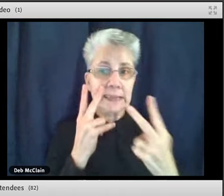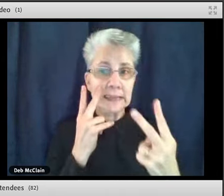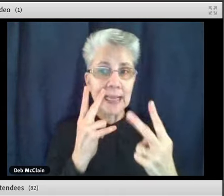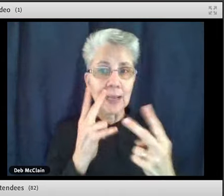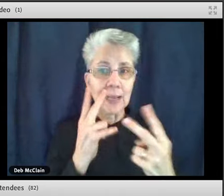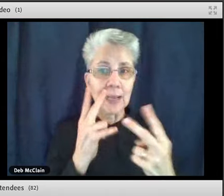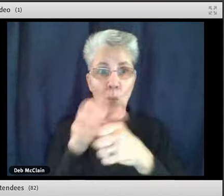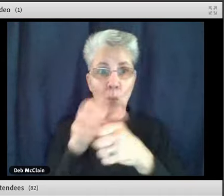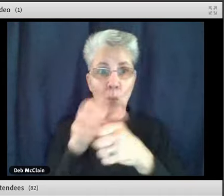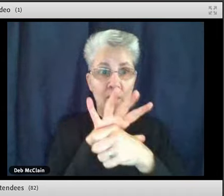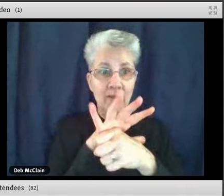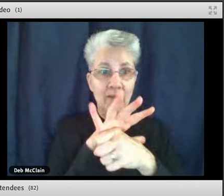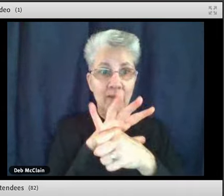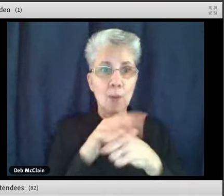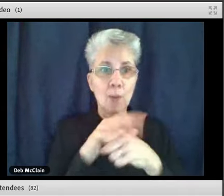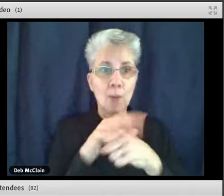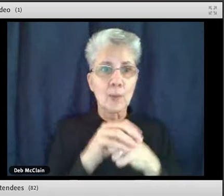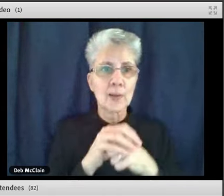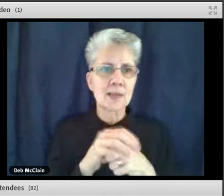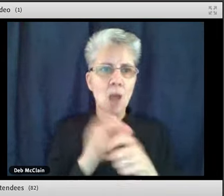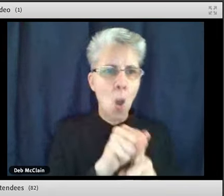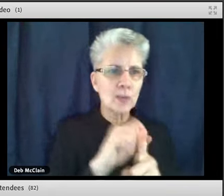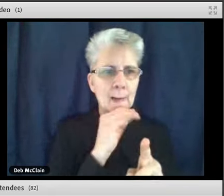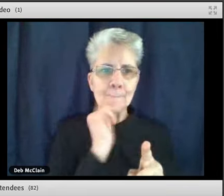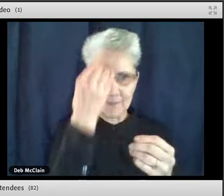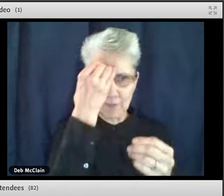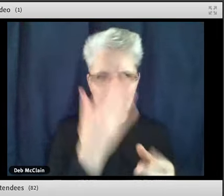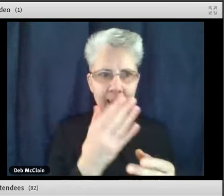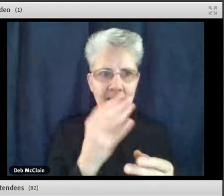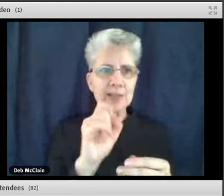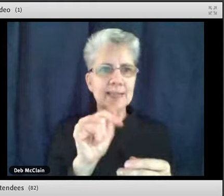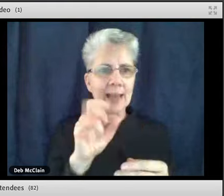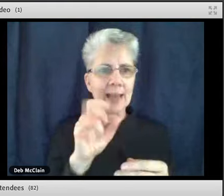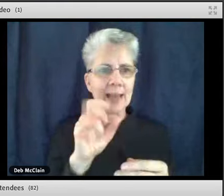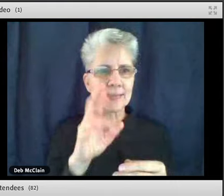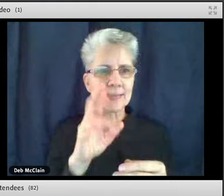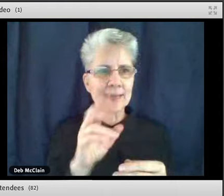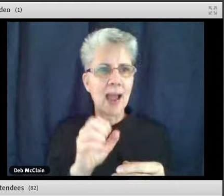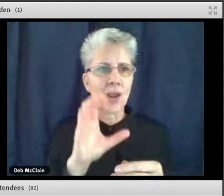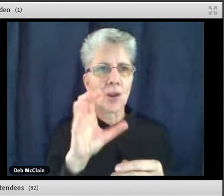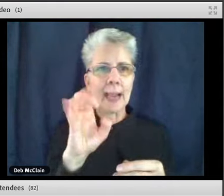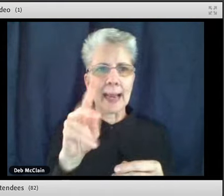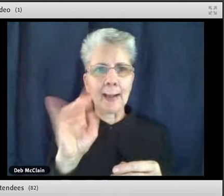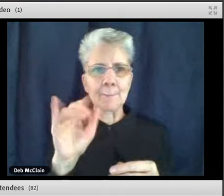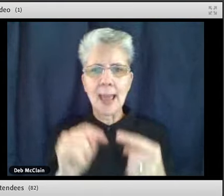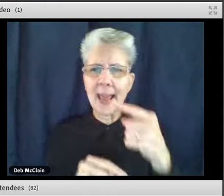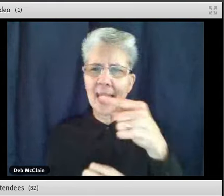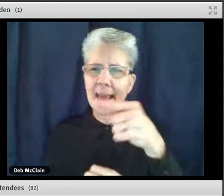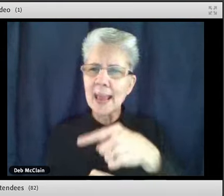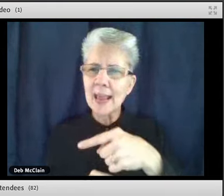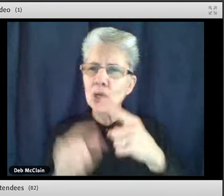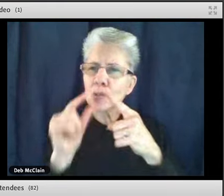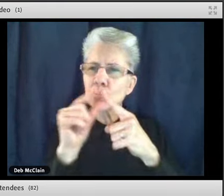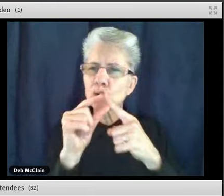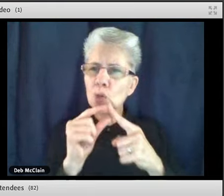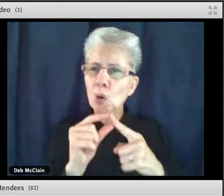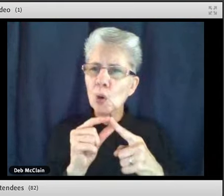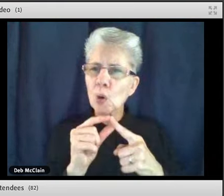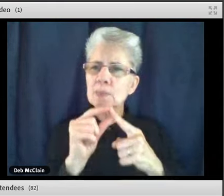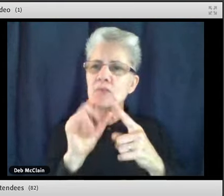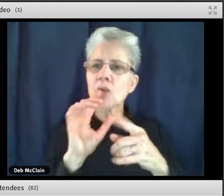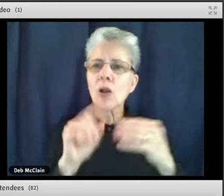that. And so that kind of, that's their filter bubble. They like to see that kind of news. And so that's not a criticism.